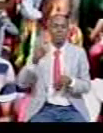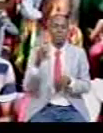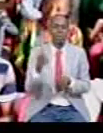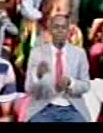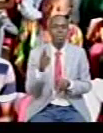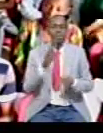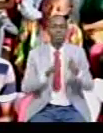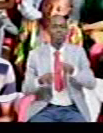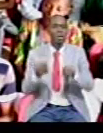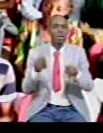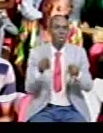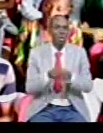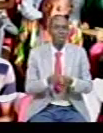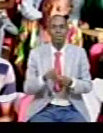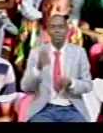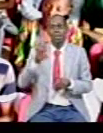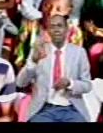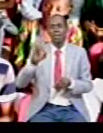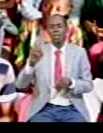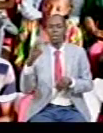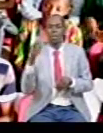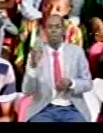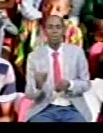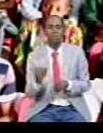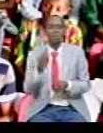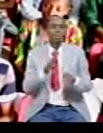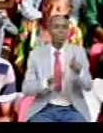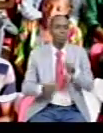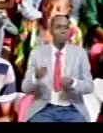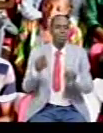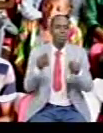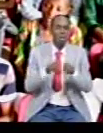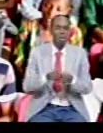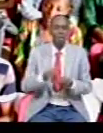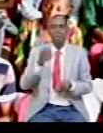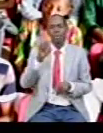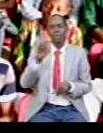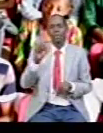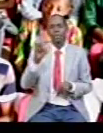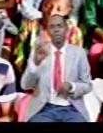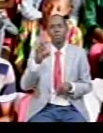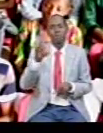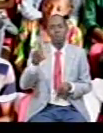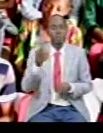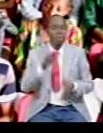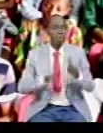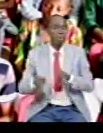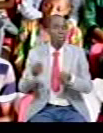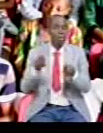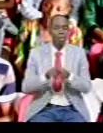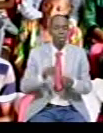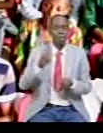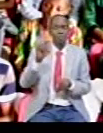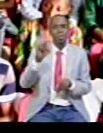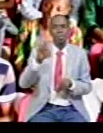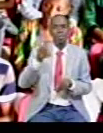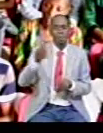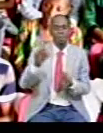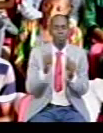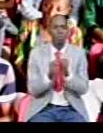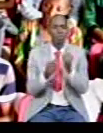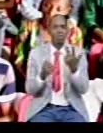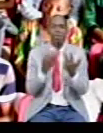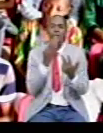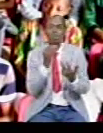gone before us like Elisha, those who have gone before us like Samuel, those who have gone before us like Daniel, Shadrach, Meshach,